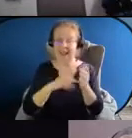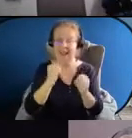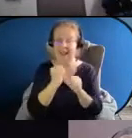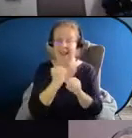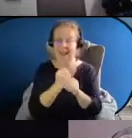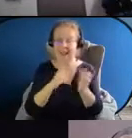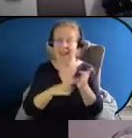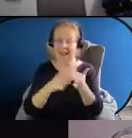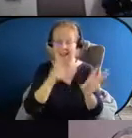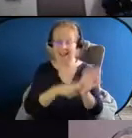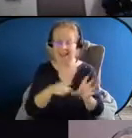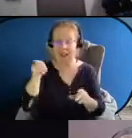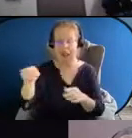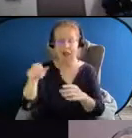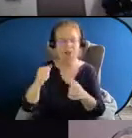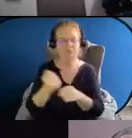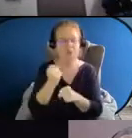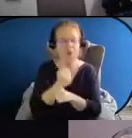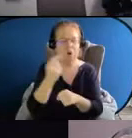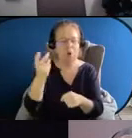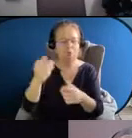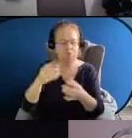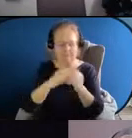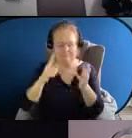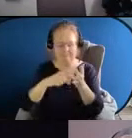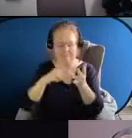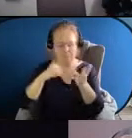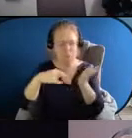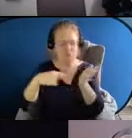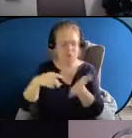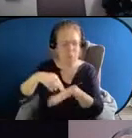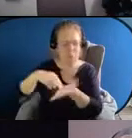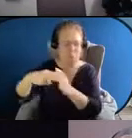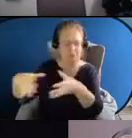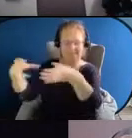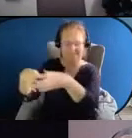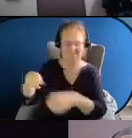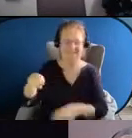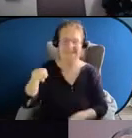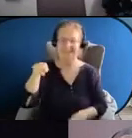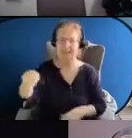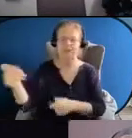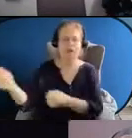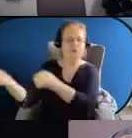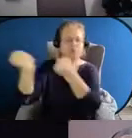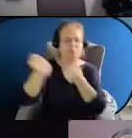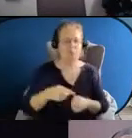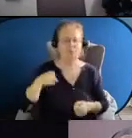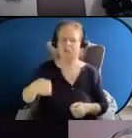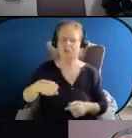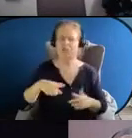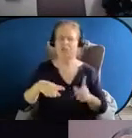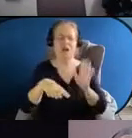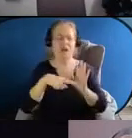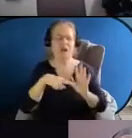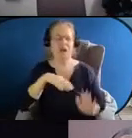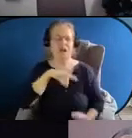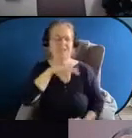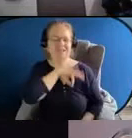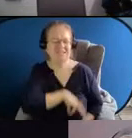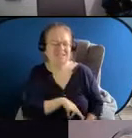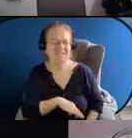called Boost that brought in people who were disadvantaged through a variety of reasons,